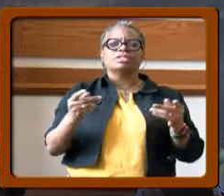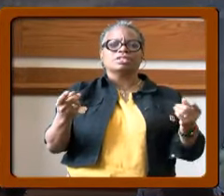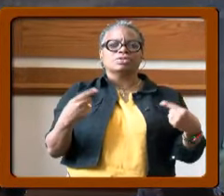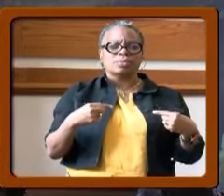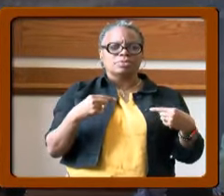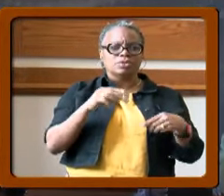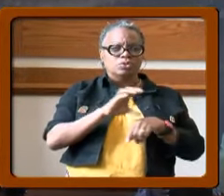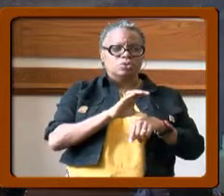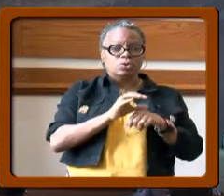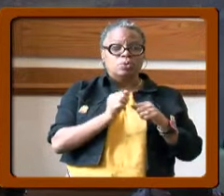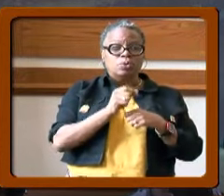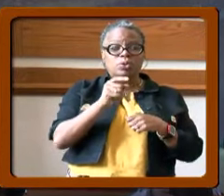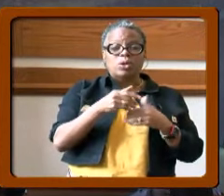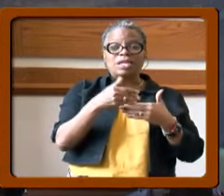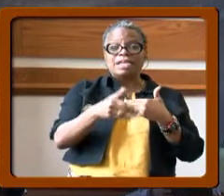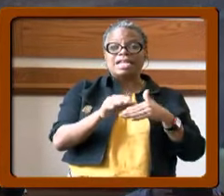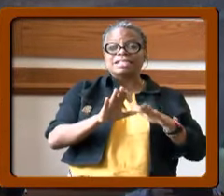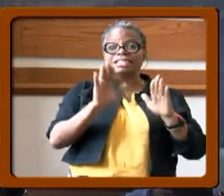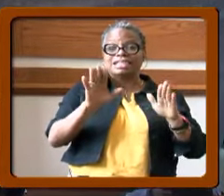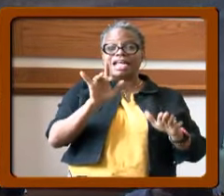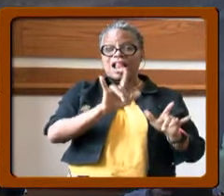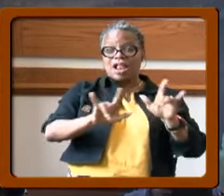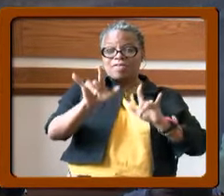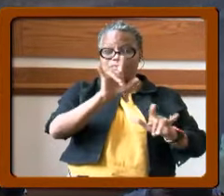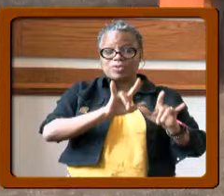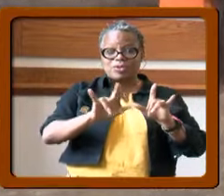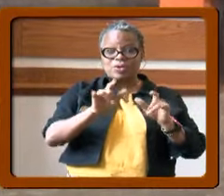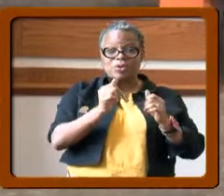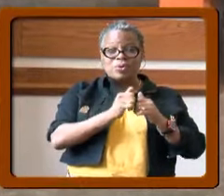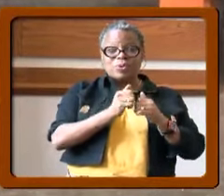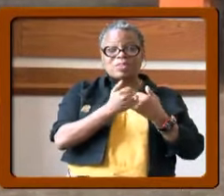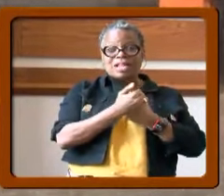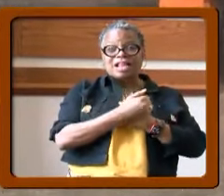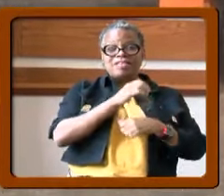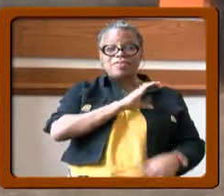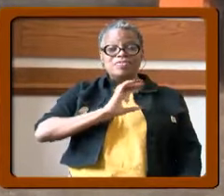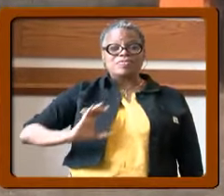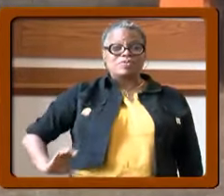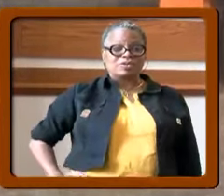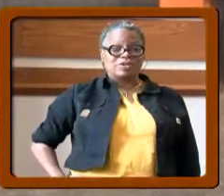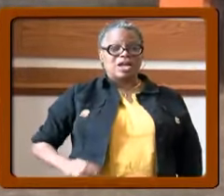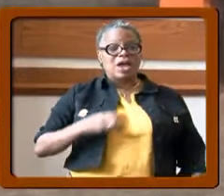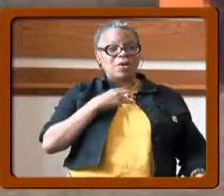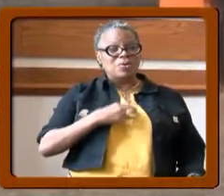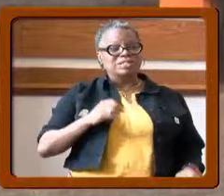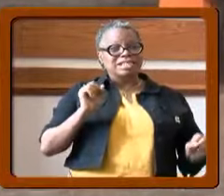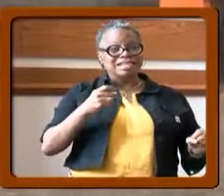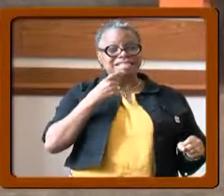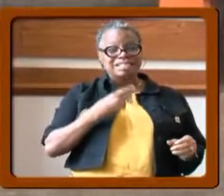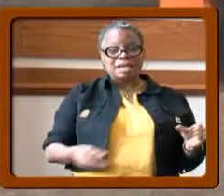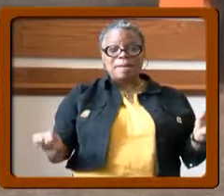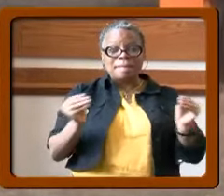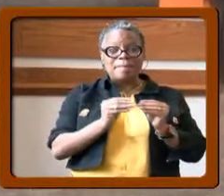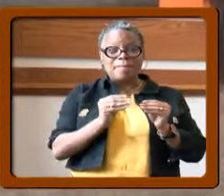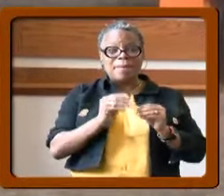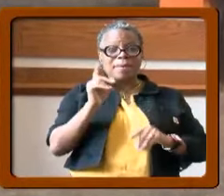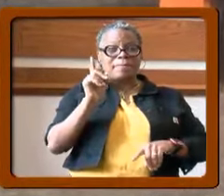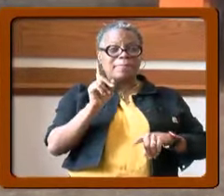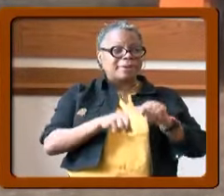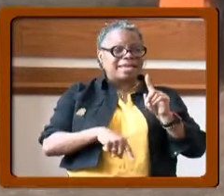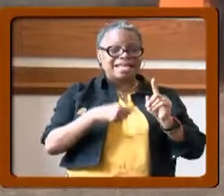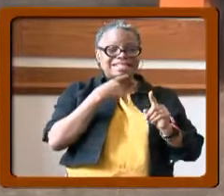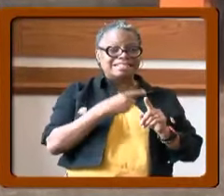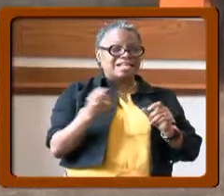you next Sunday. I love you with the love of Christ. I wish I could say more, but I just can't tell it